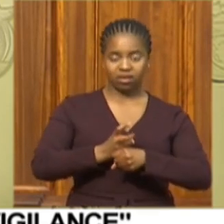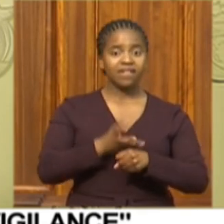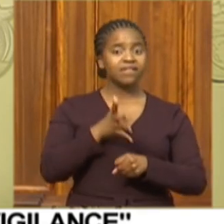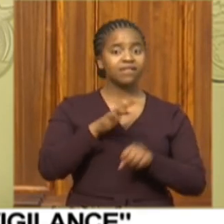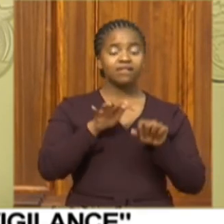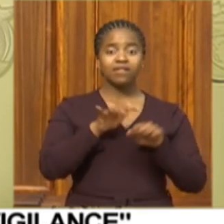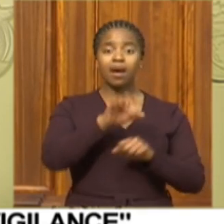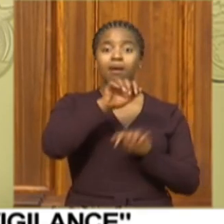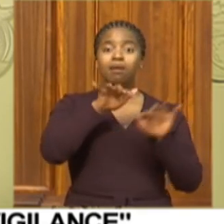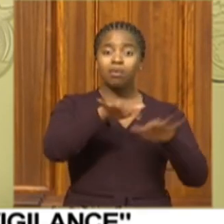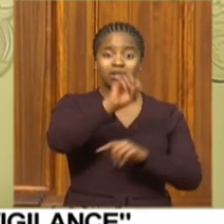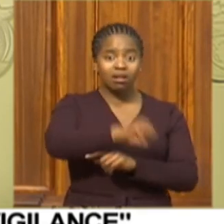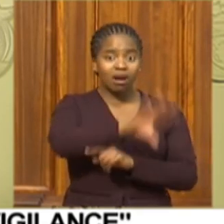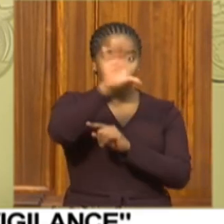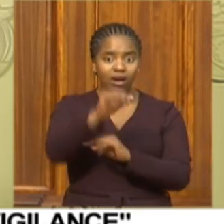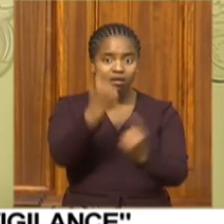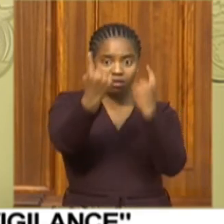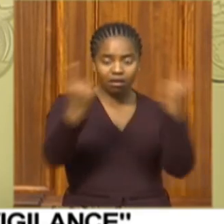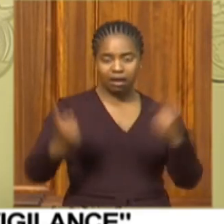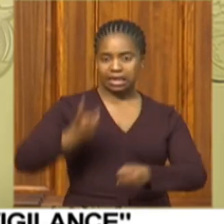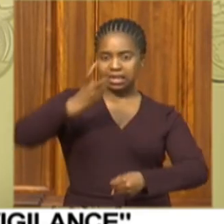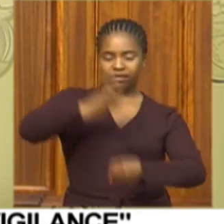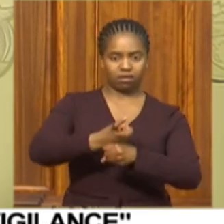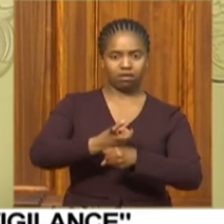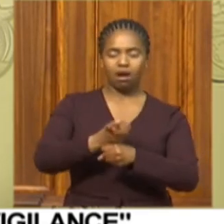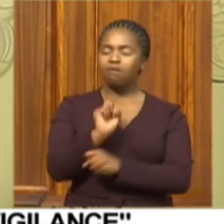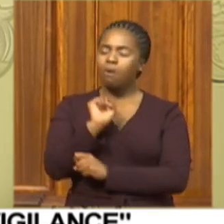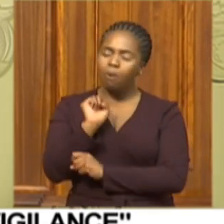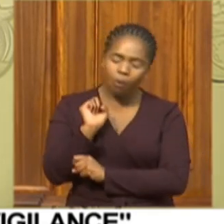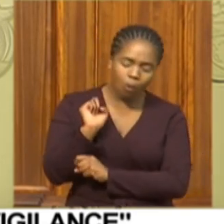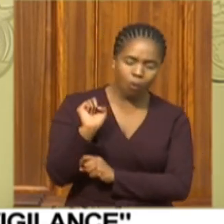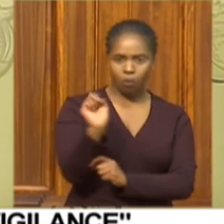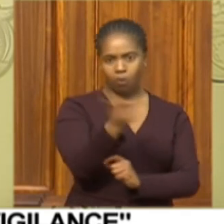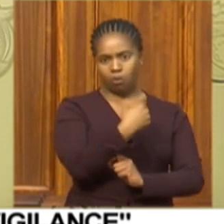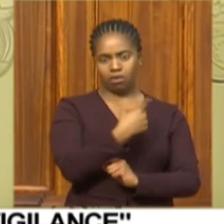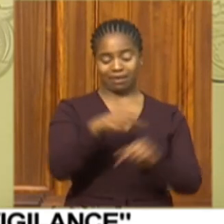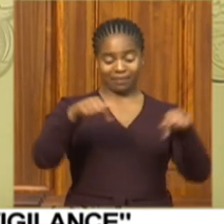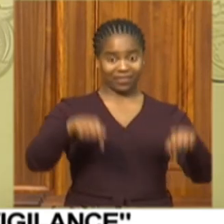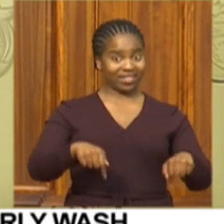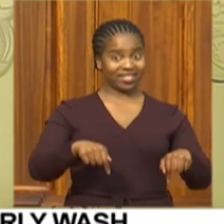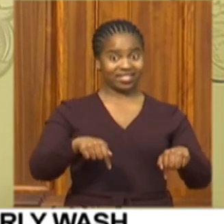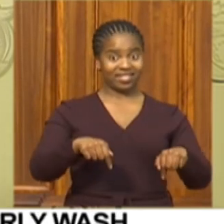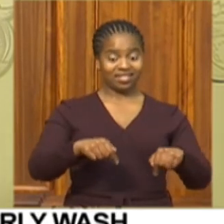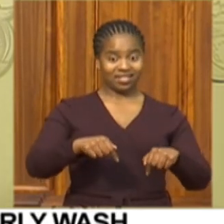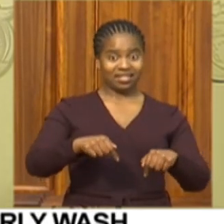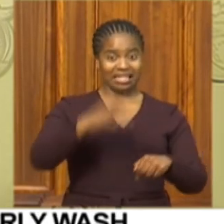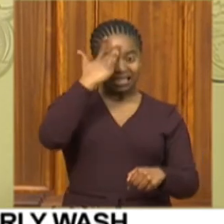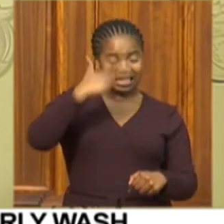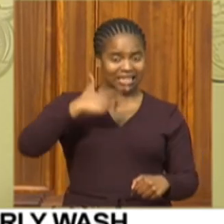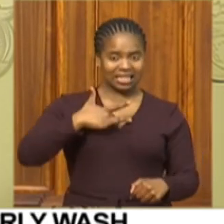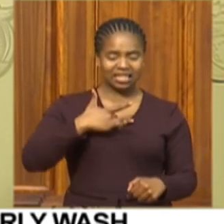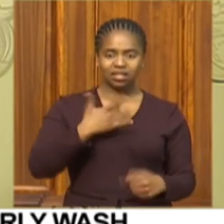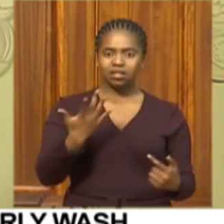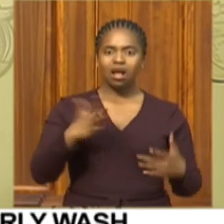and for each one of us. For everyone, this disease has meant the disruption of our daily